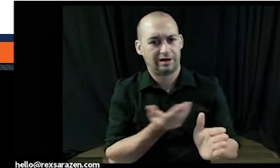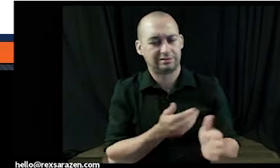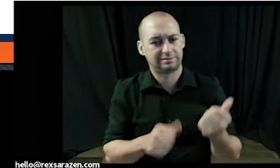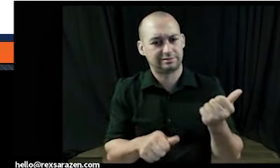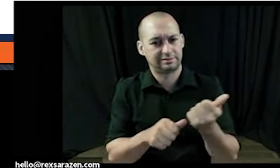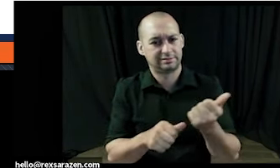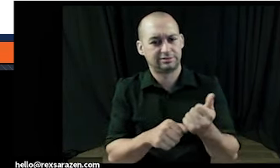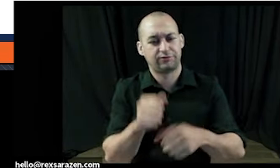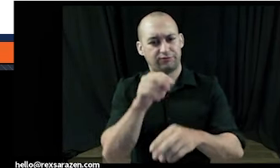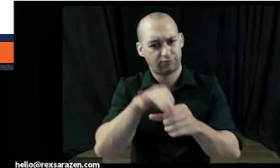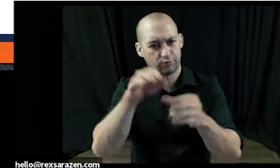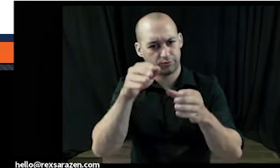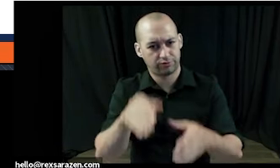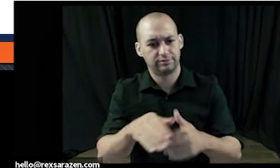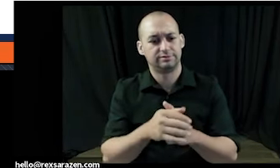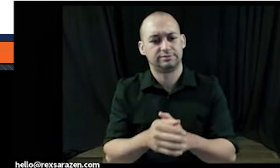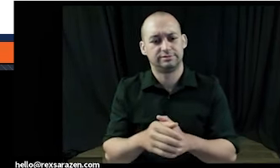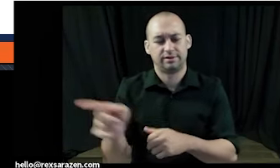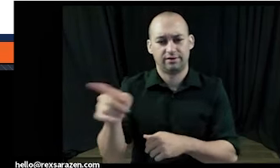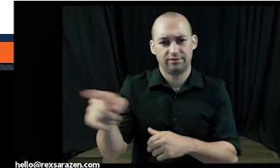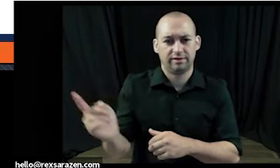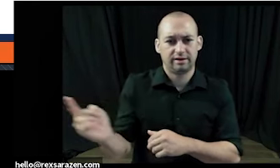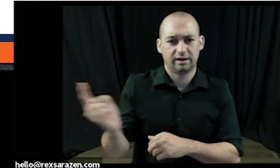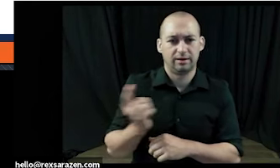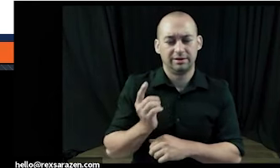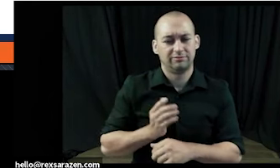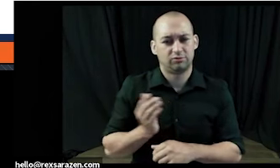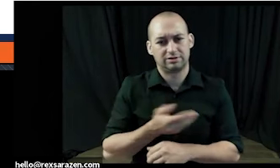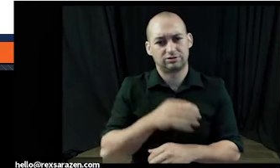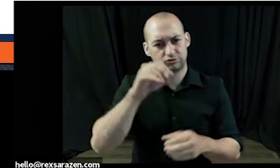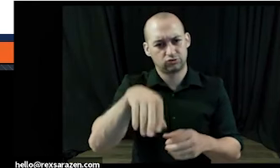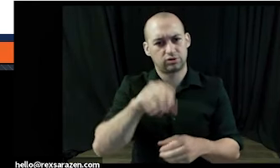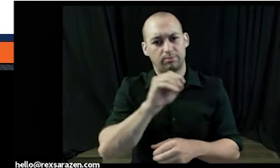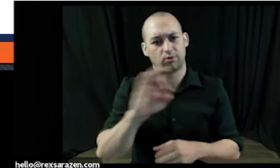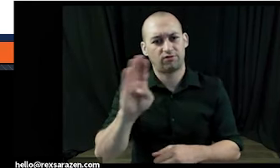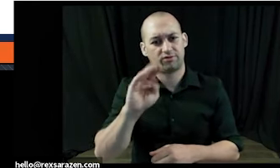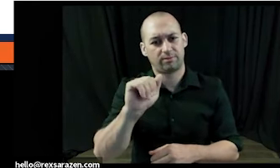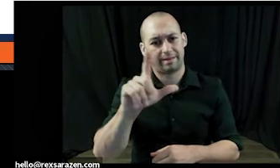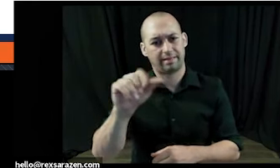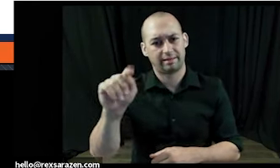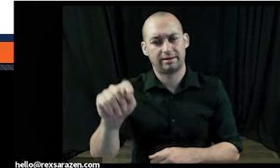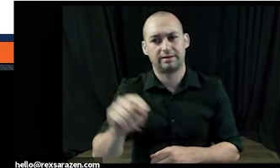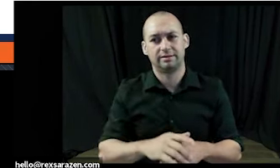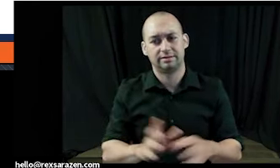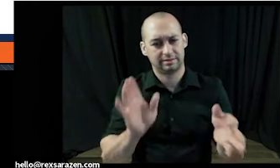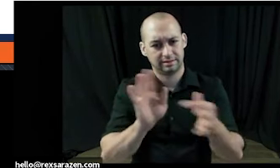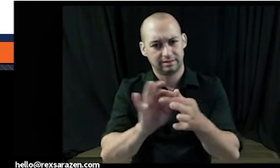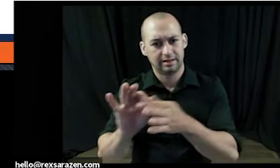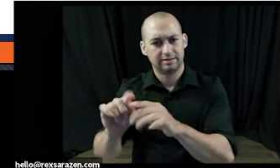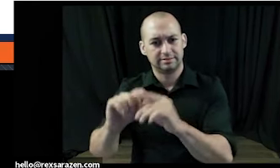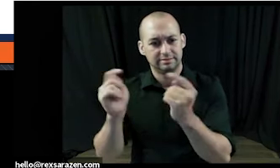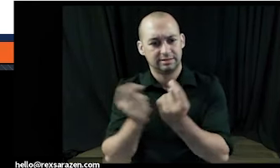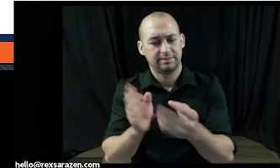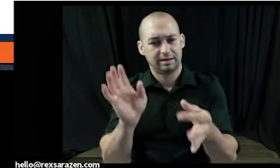our voters who are coming in to us and just dropping off their ballot. Our outreach team reaches out to